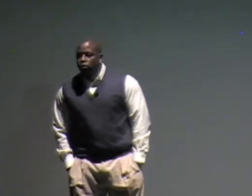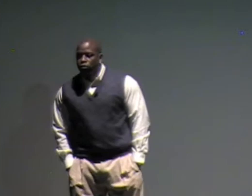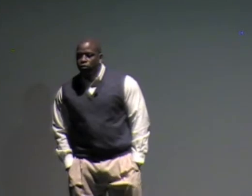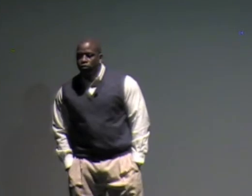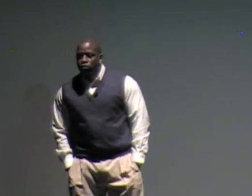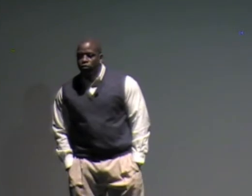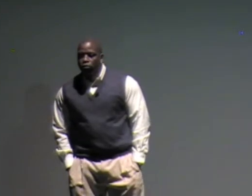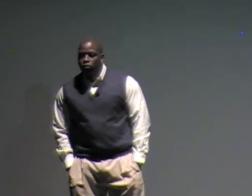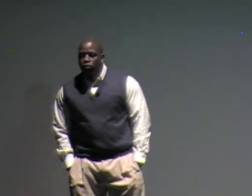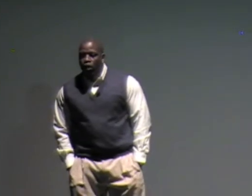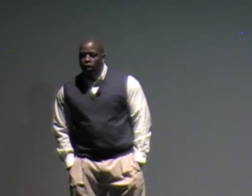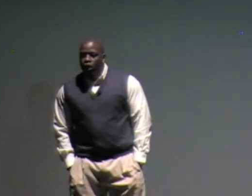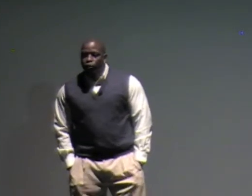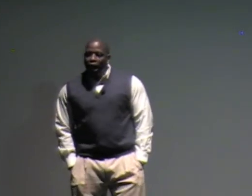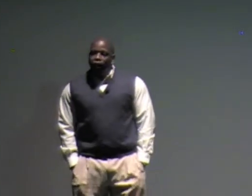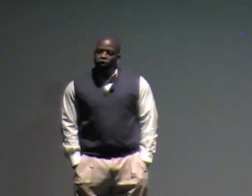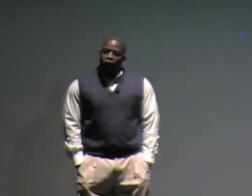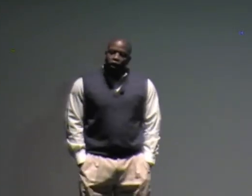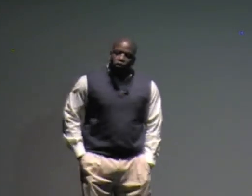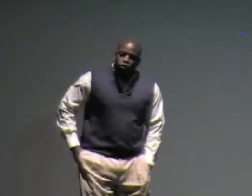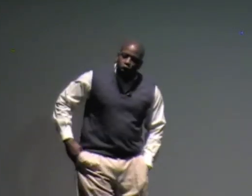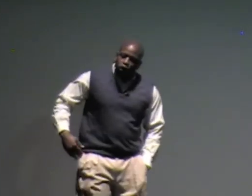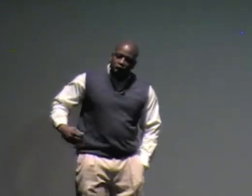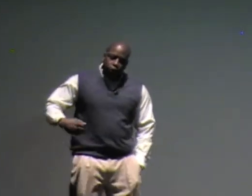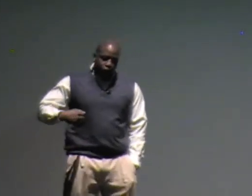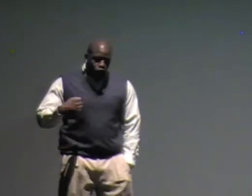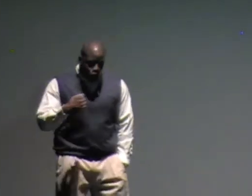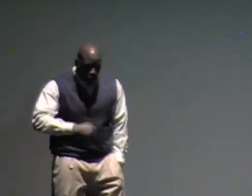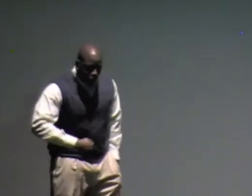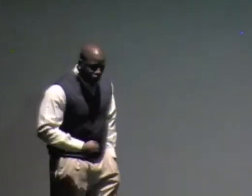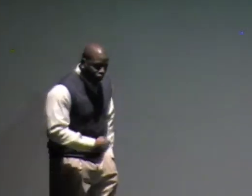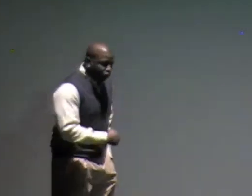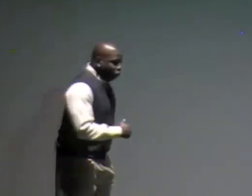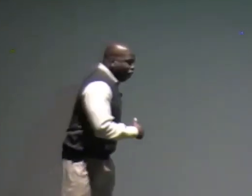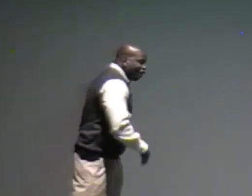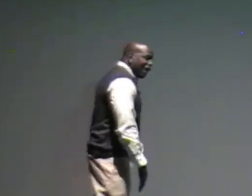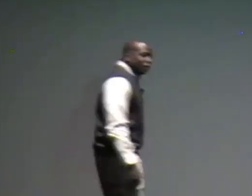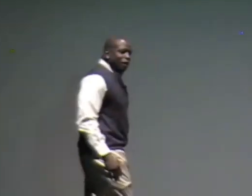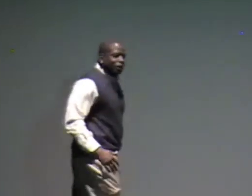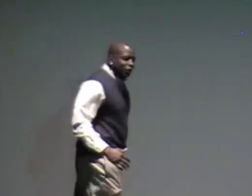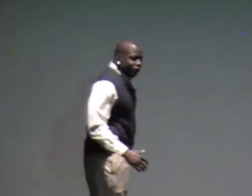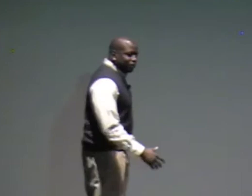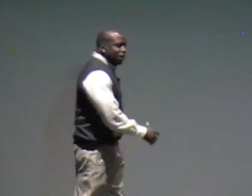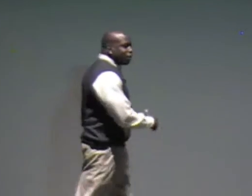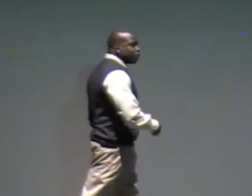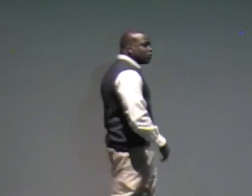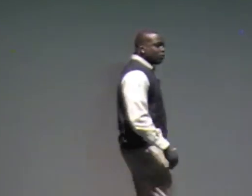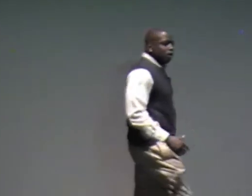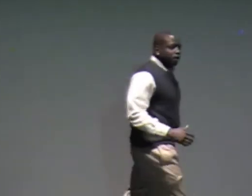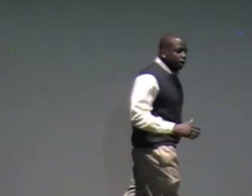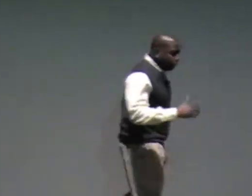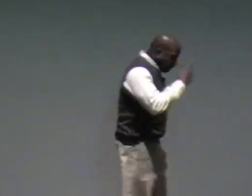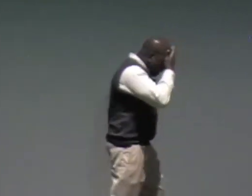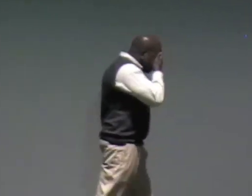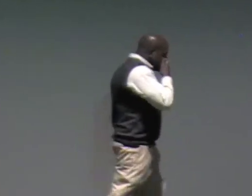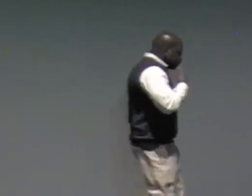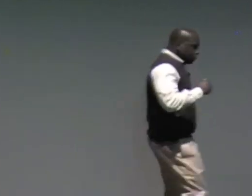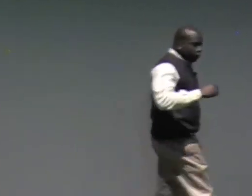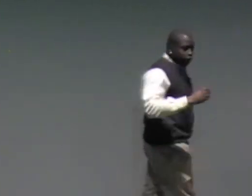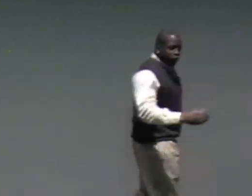racehorse." In spite of his father's words, that racehorse began to walk like a racehorse. This is how racehorses walk in